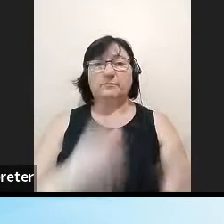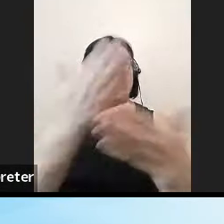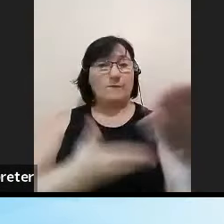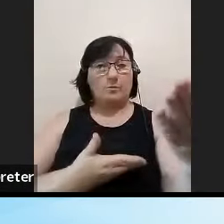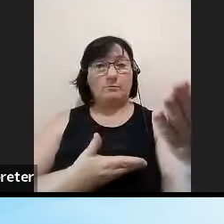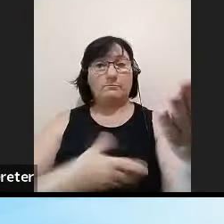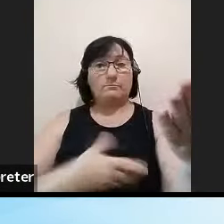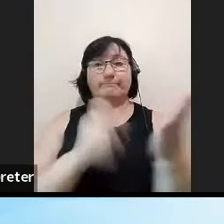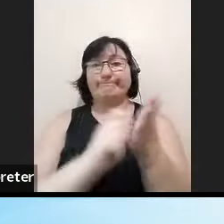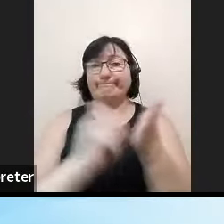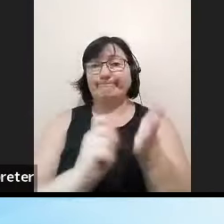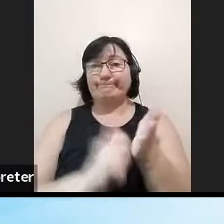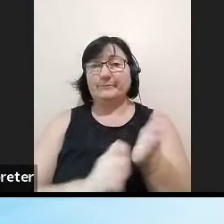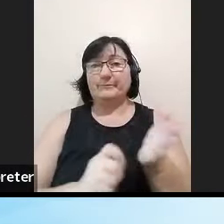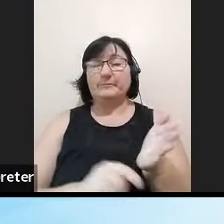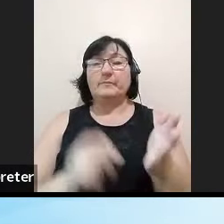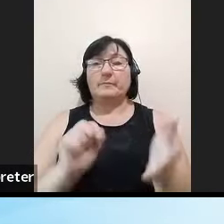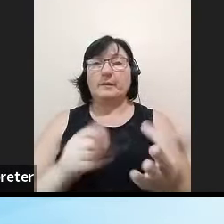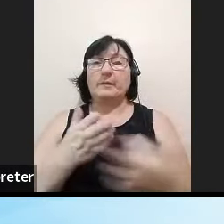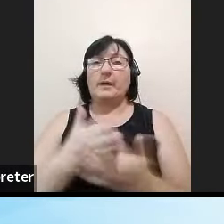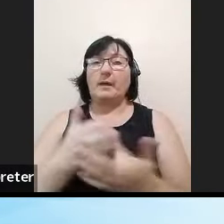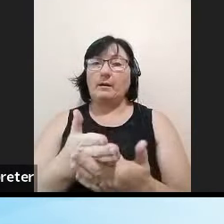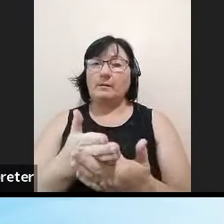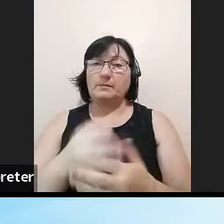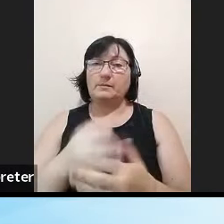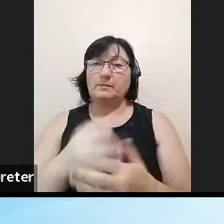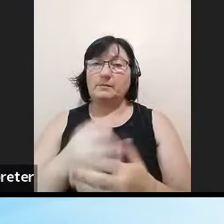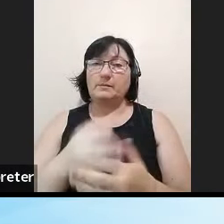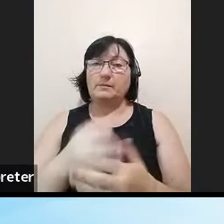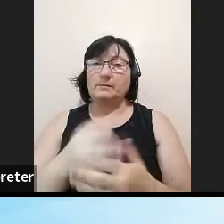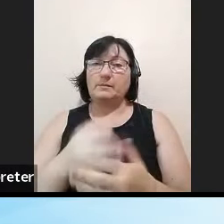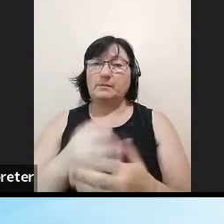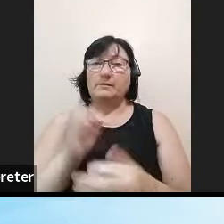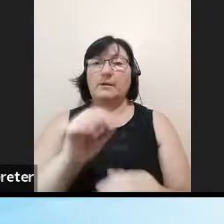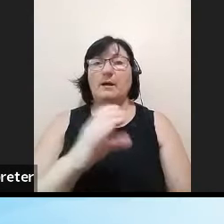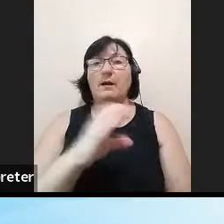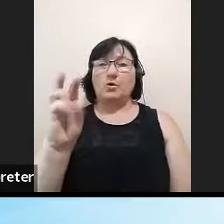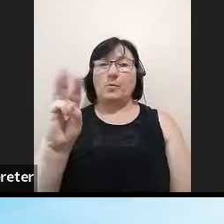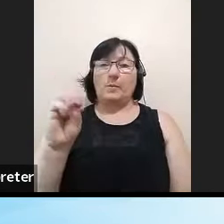on customs website under Customs and Excise